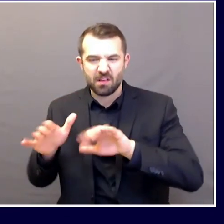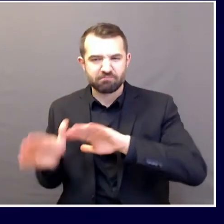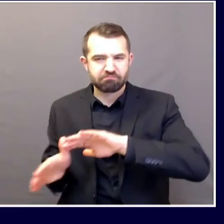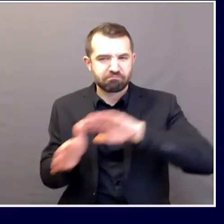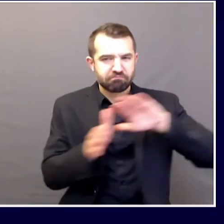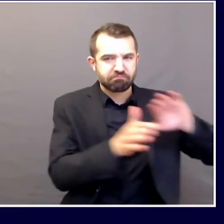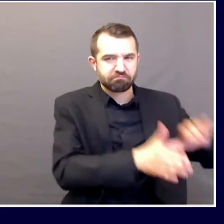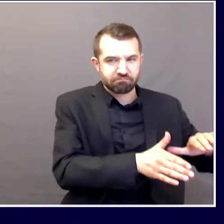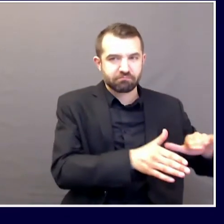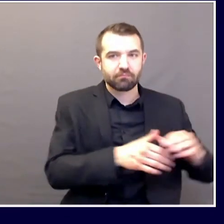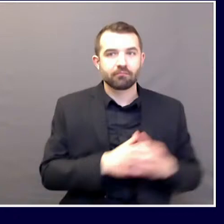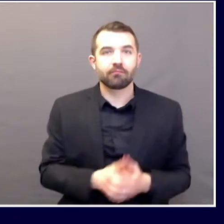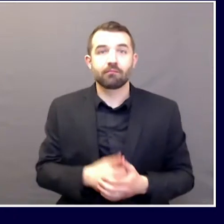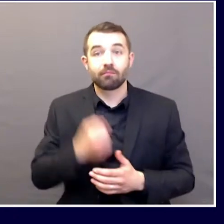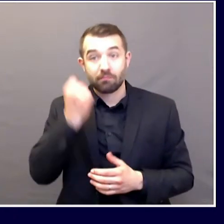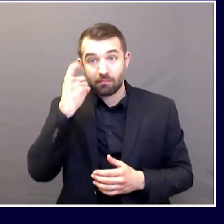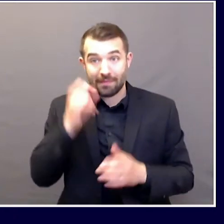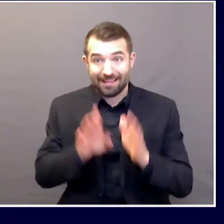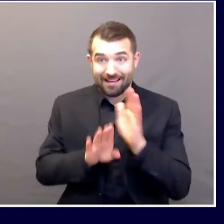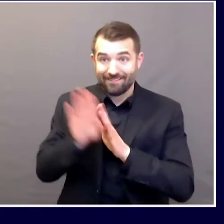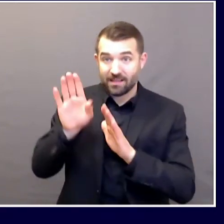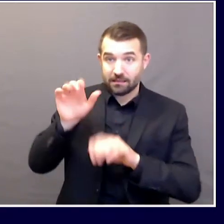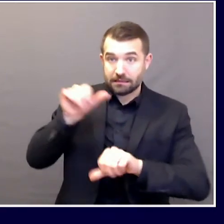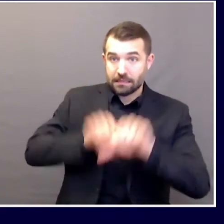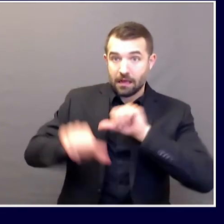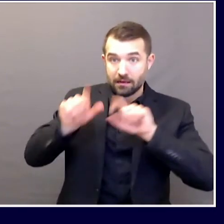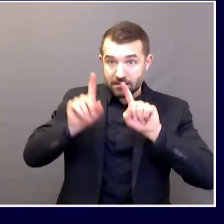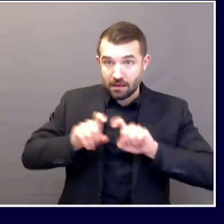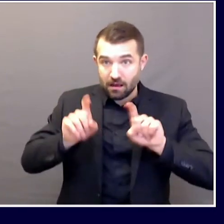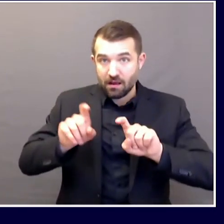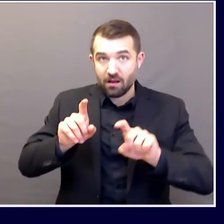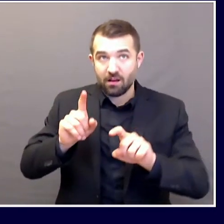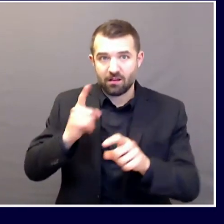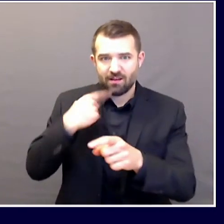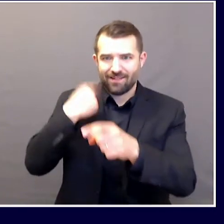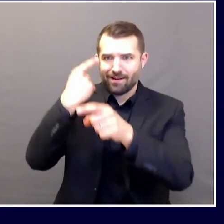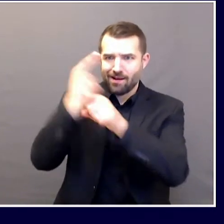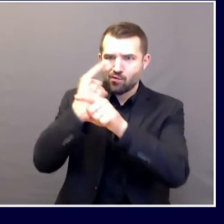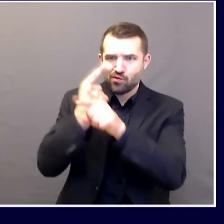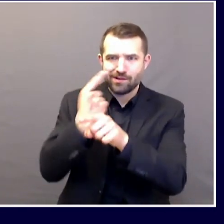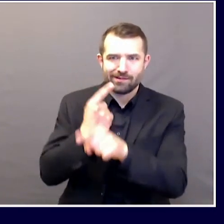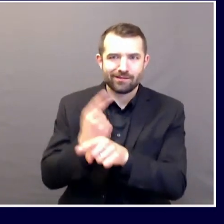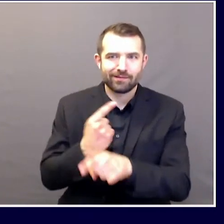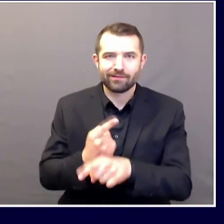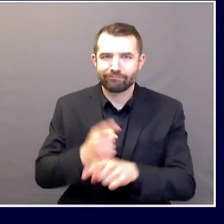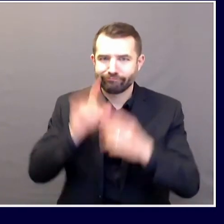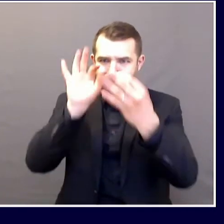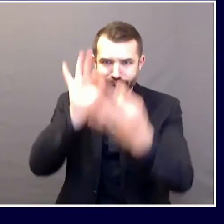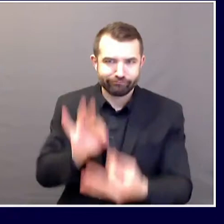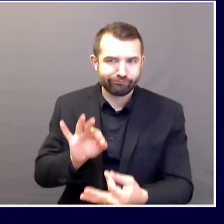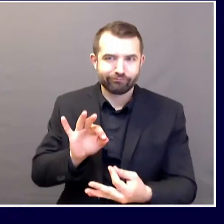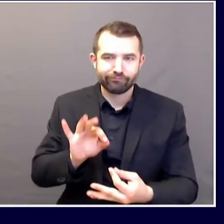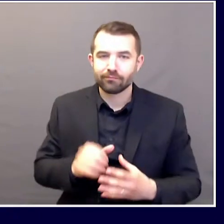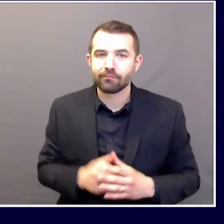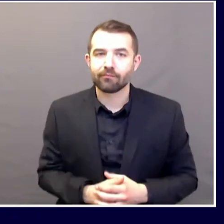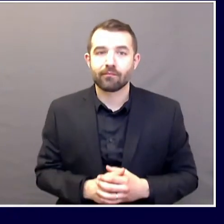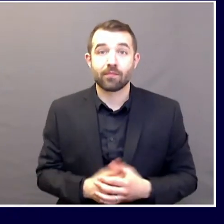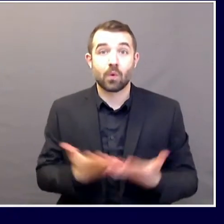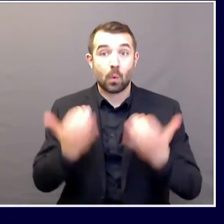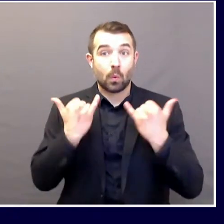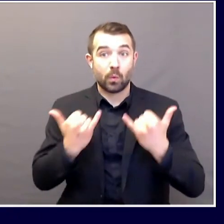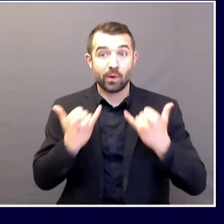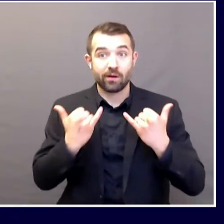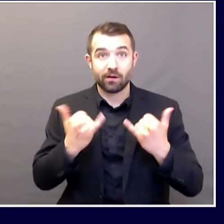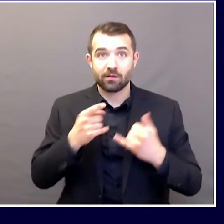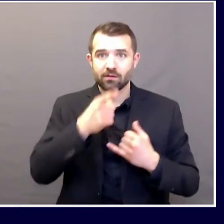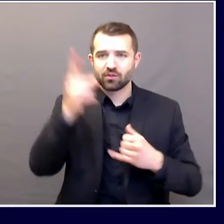at your house with your friends and your family for a celebratory meal or a special event without